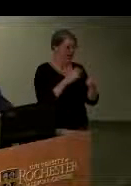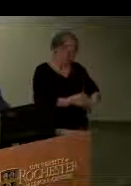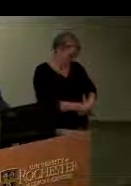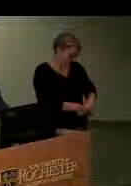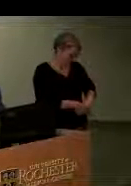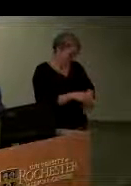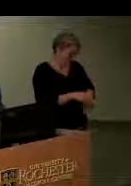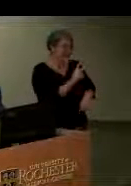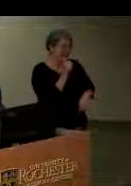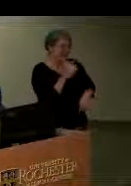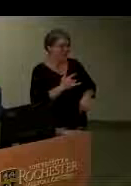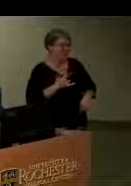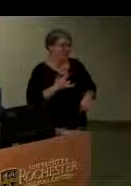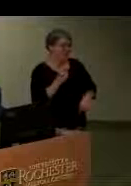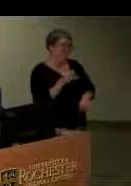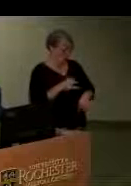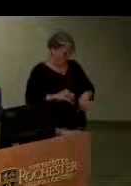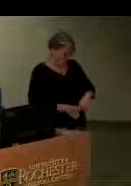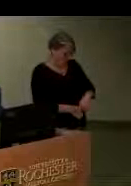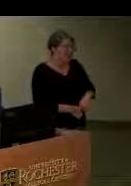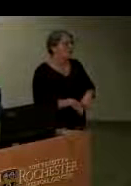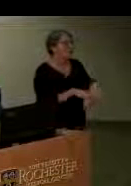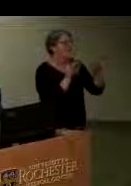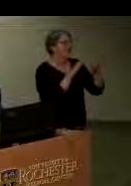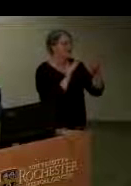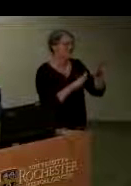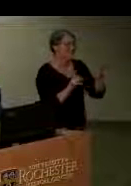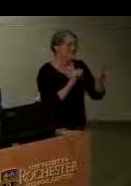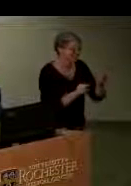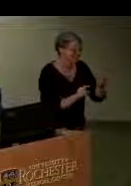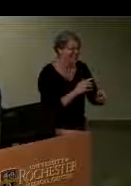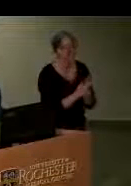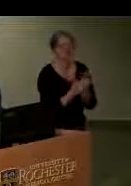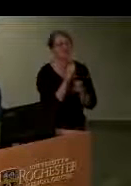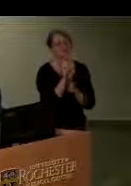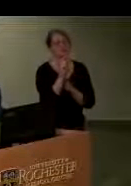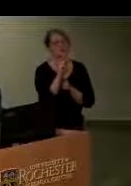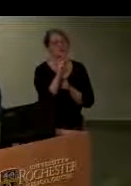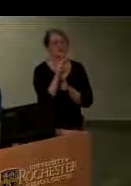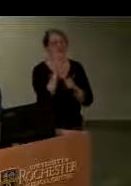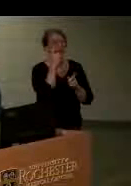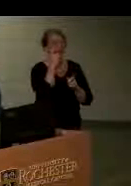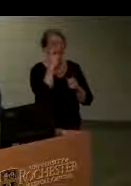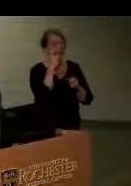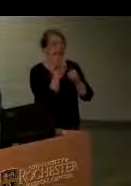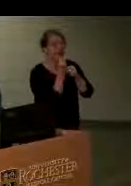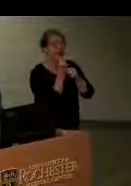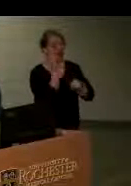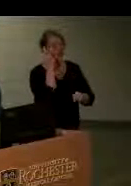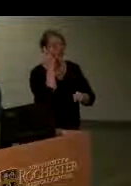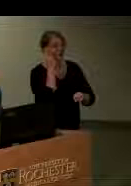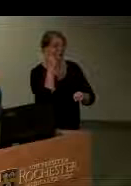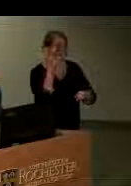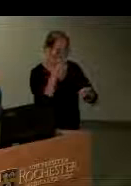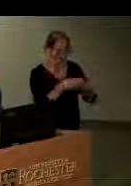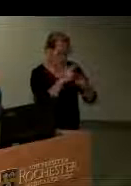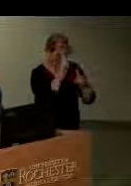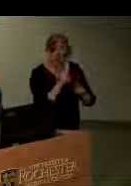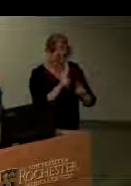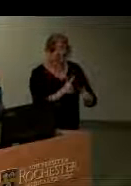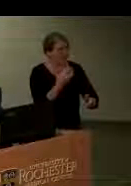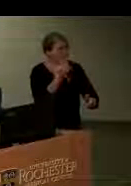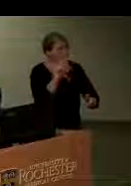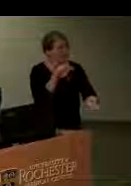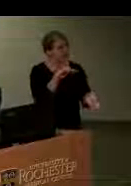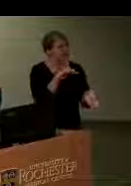aorta, which I never did. But Stu was just named this past year as the best